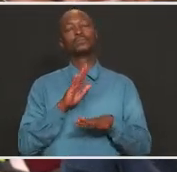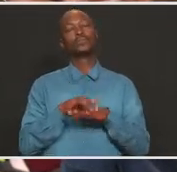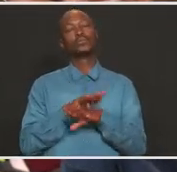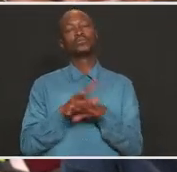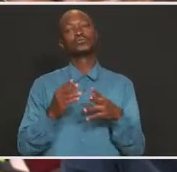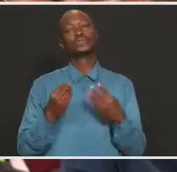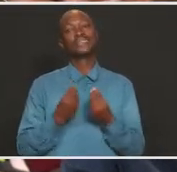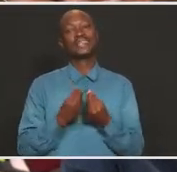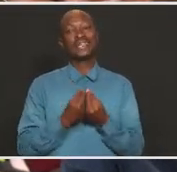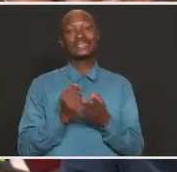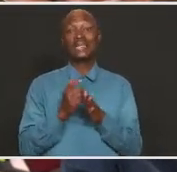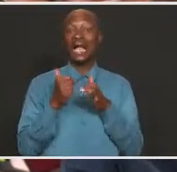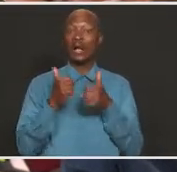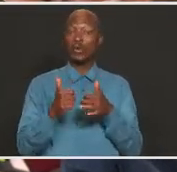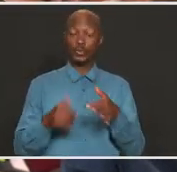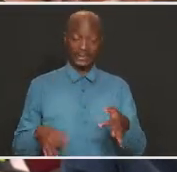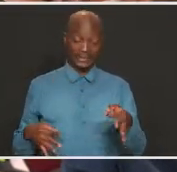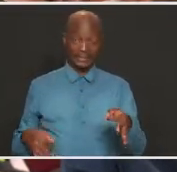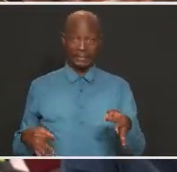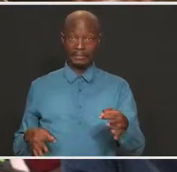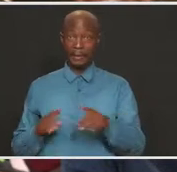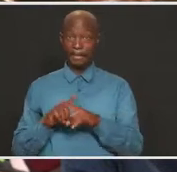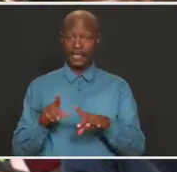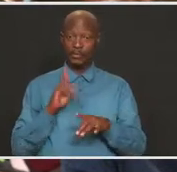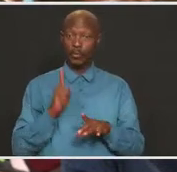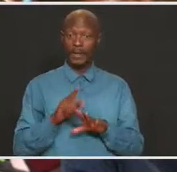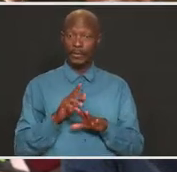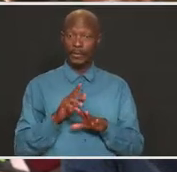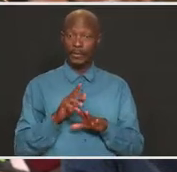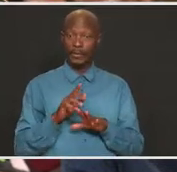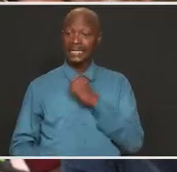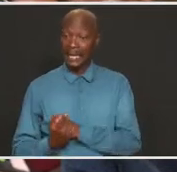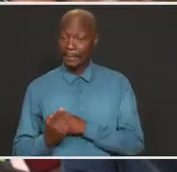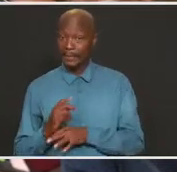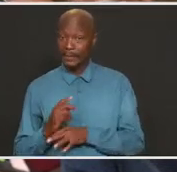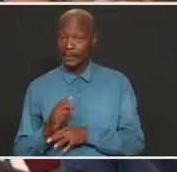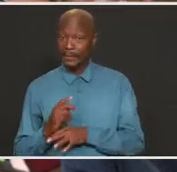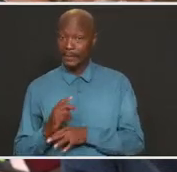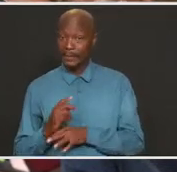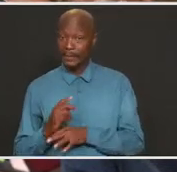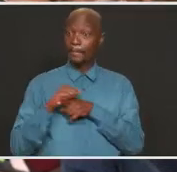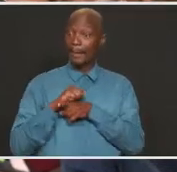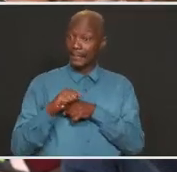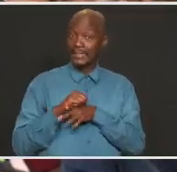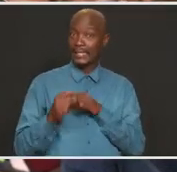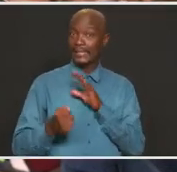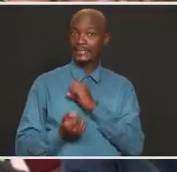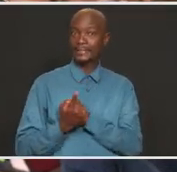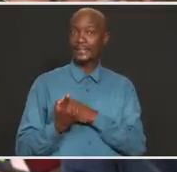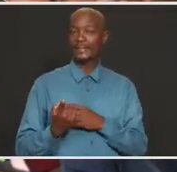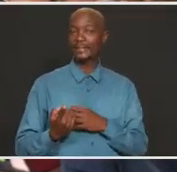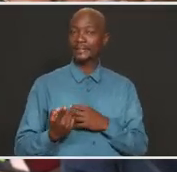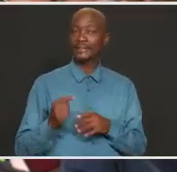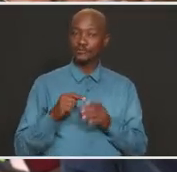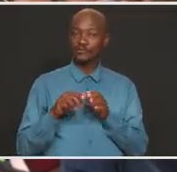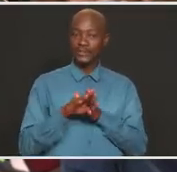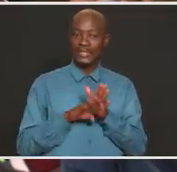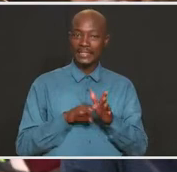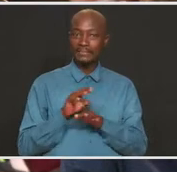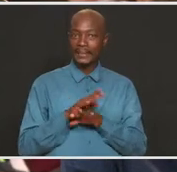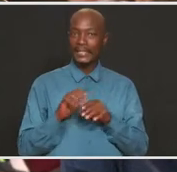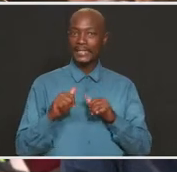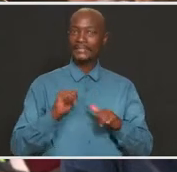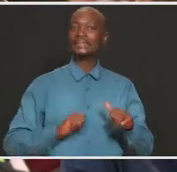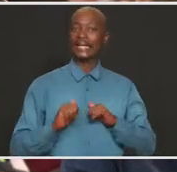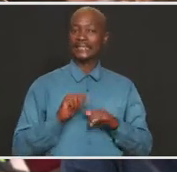are good in paper but when we supposed to monitor it to make sure that this pill is is active